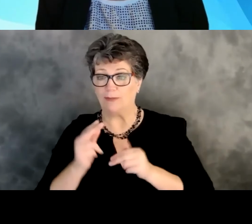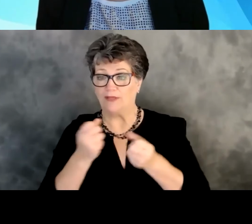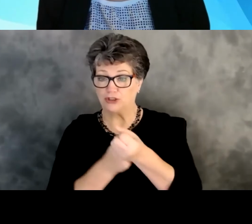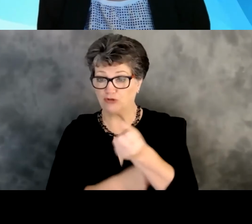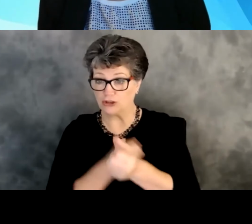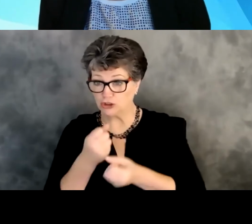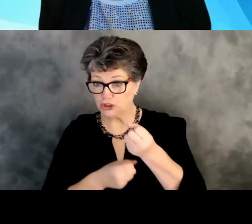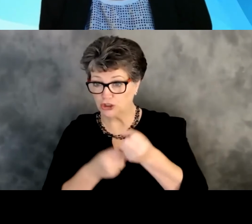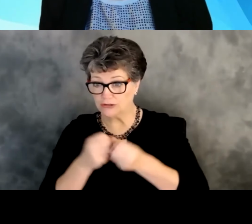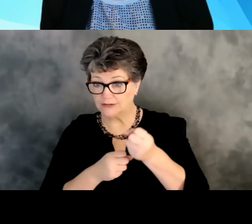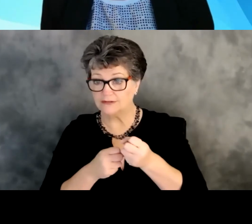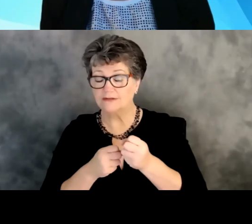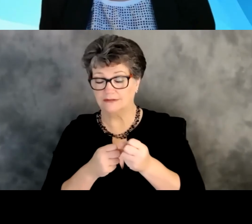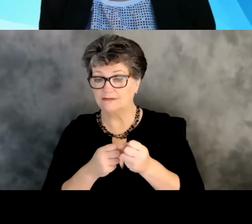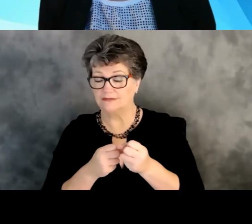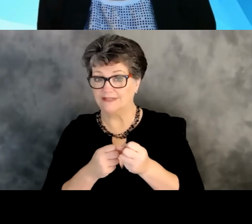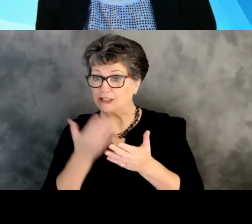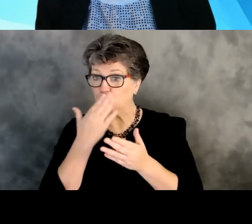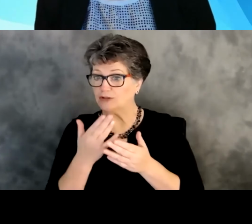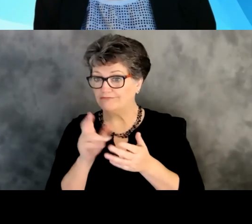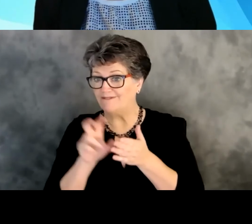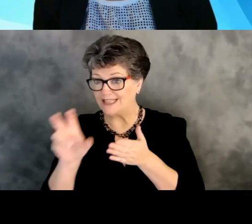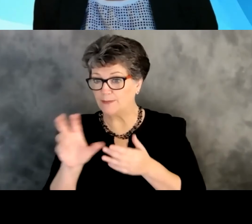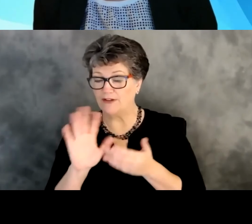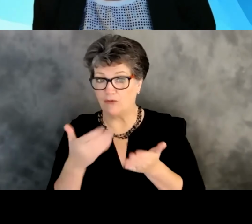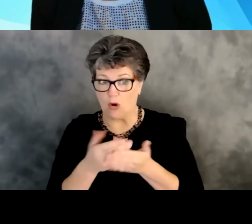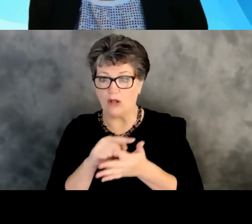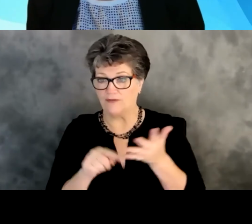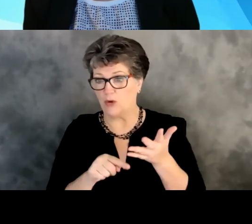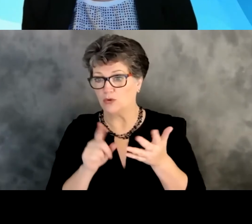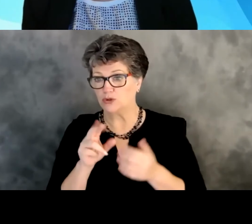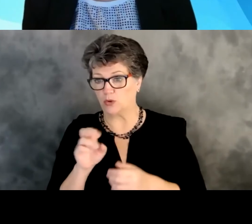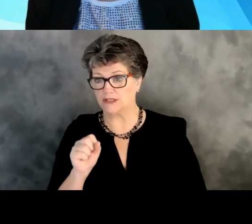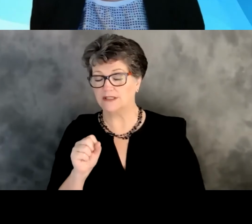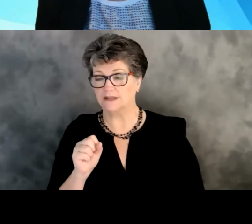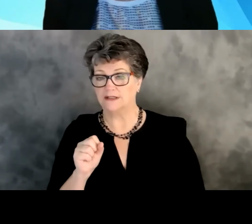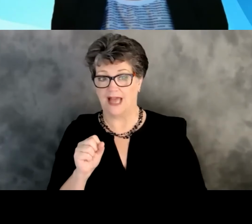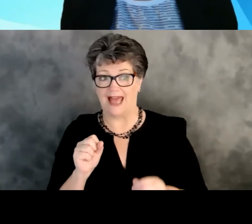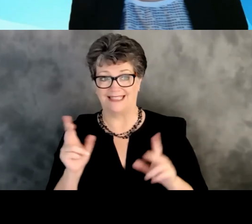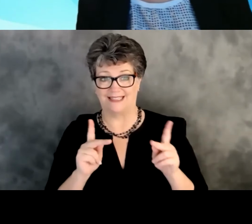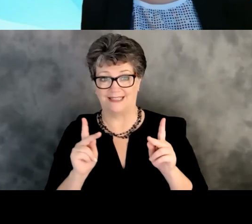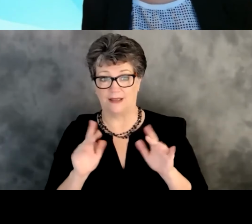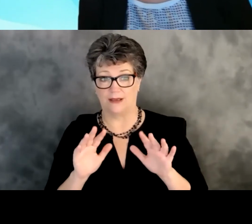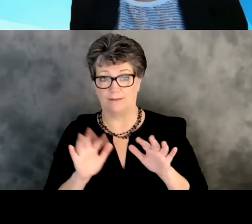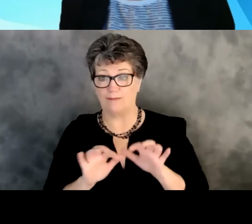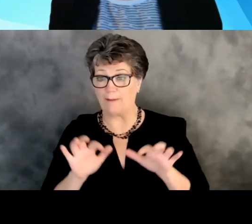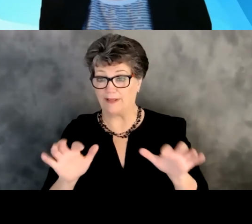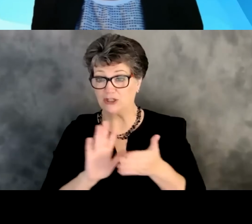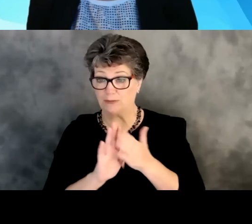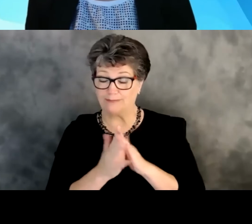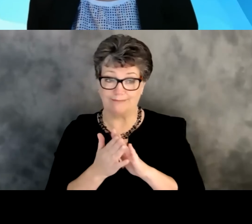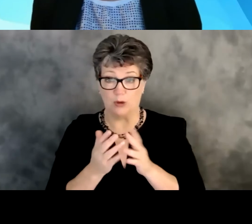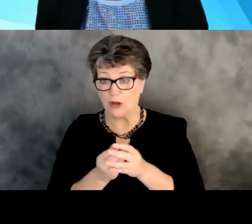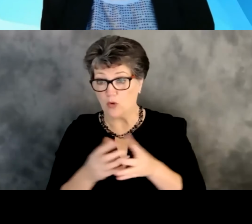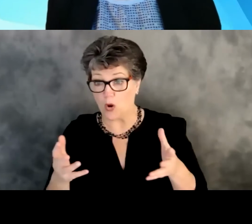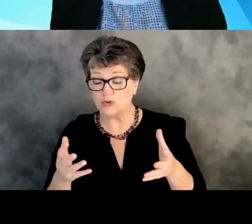that is able to, that is a good investment for all of those sources of money. As our population grows and diversifies, we want to be ready